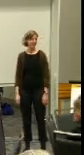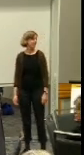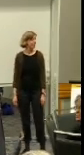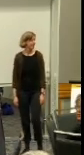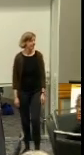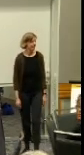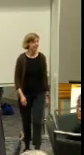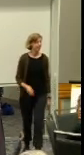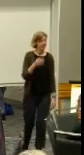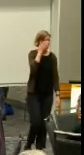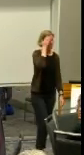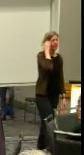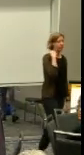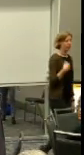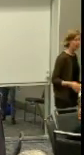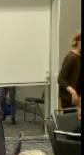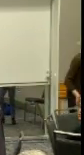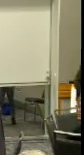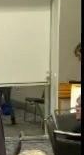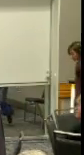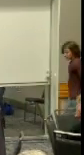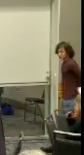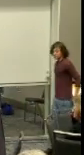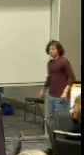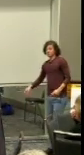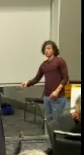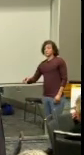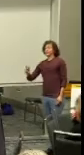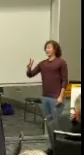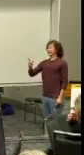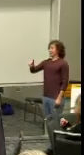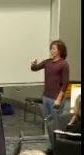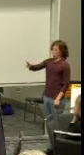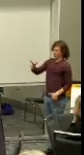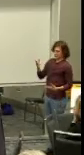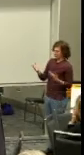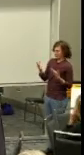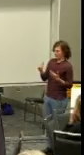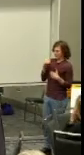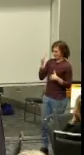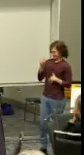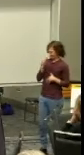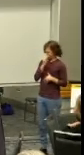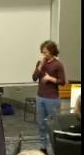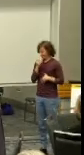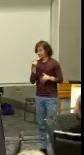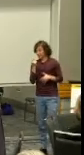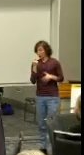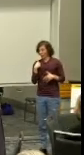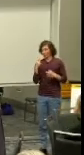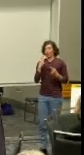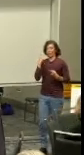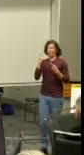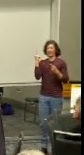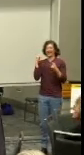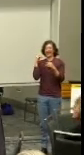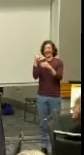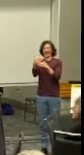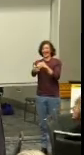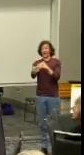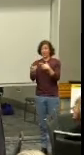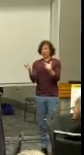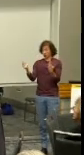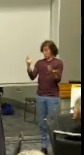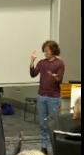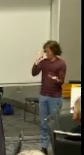my second question is, I know it's really probably too soon in the juncture, but thinking ahead, are you thinking that these will be market